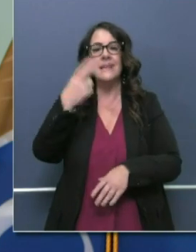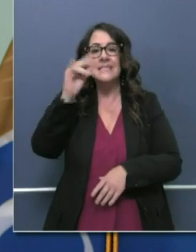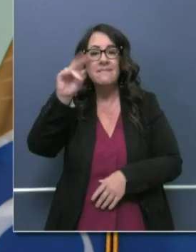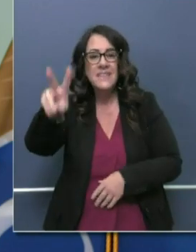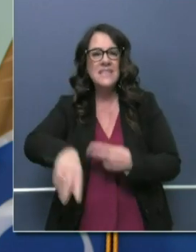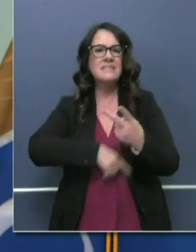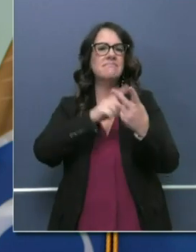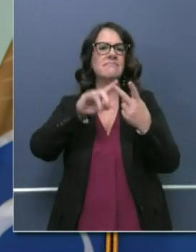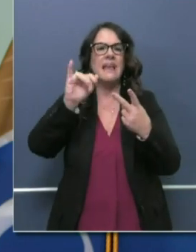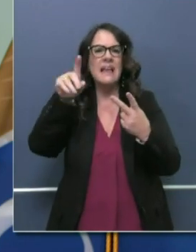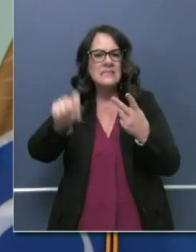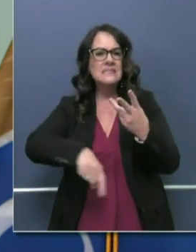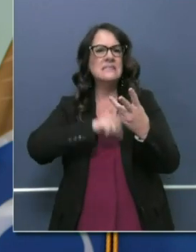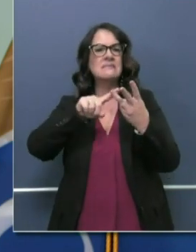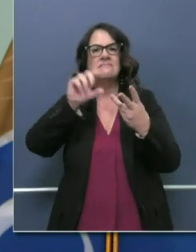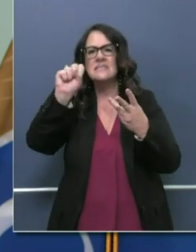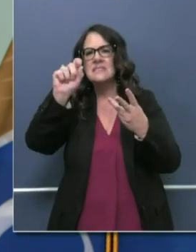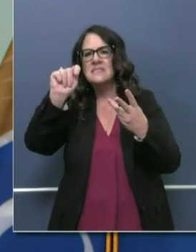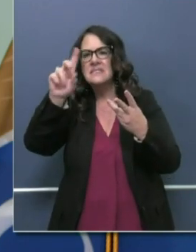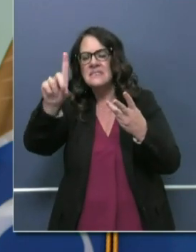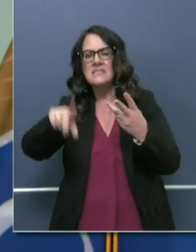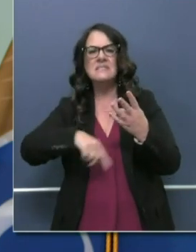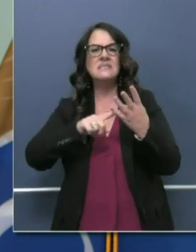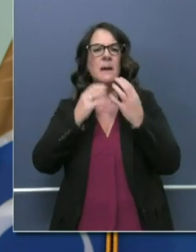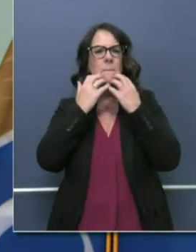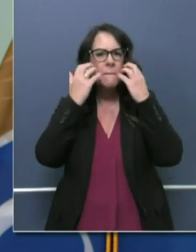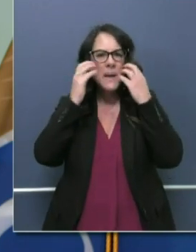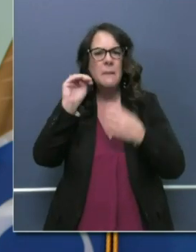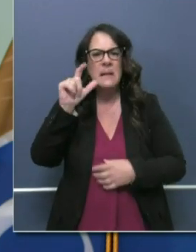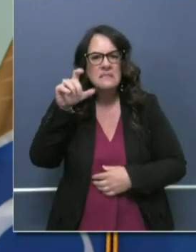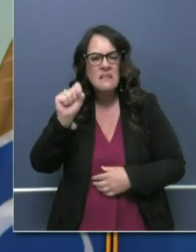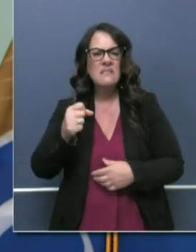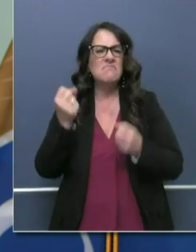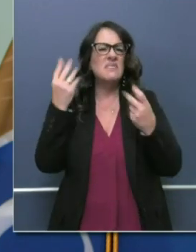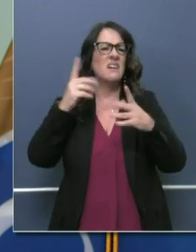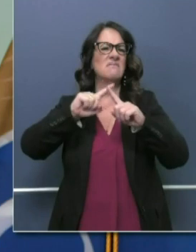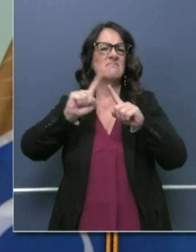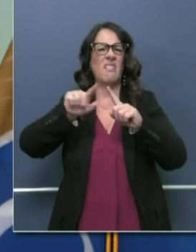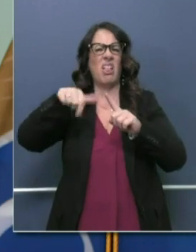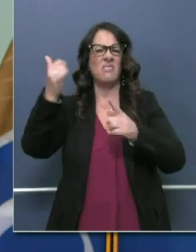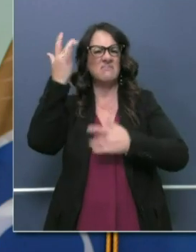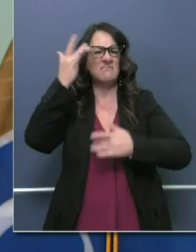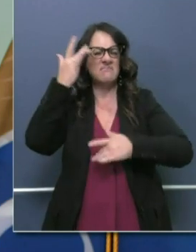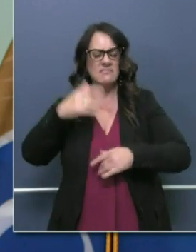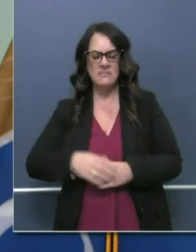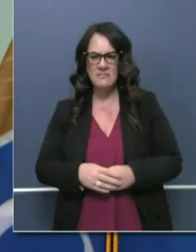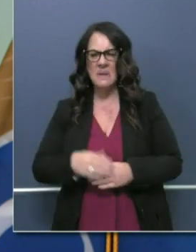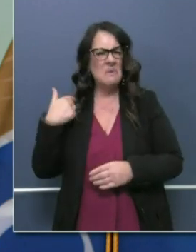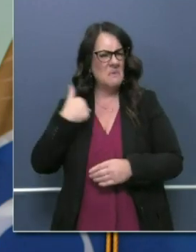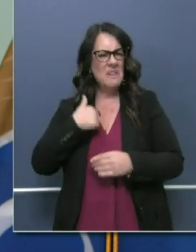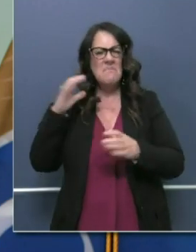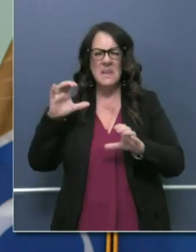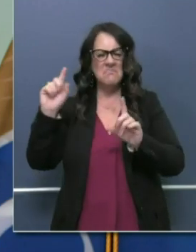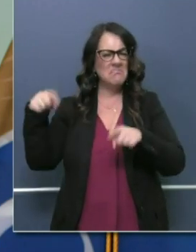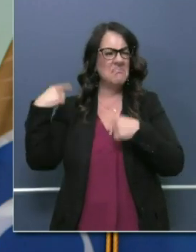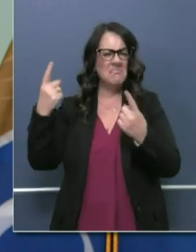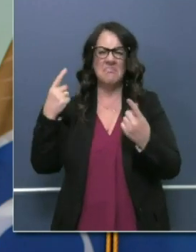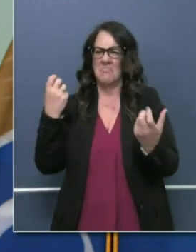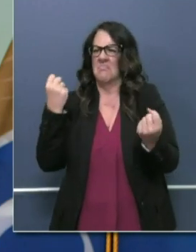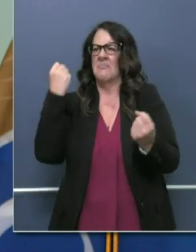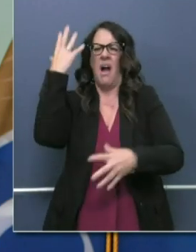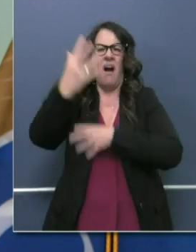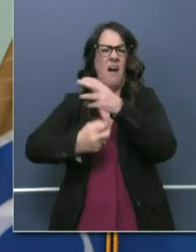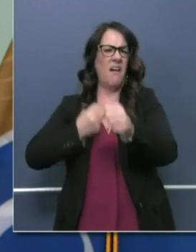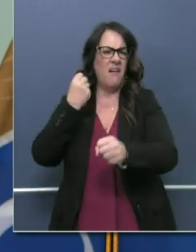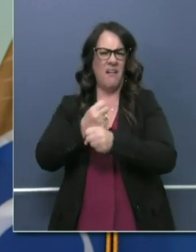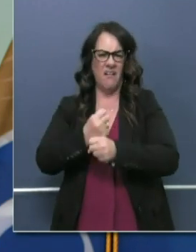and AIDS, going back TB, measles, and other tracing capacity. We've been doing a lot of tracing since the beginning